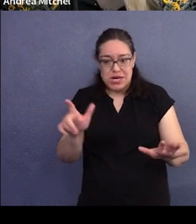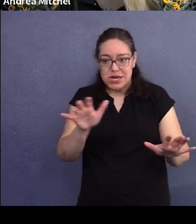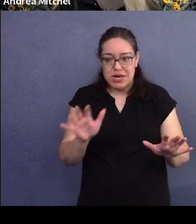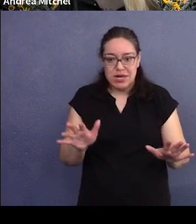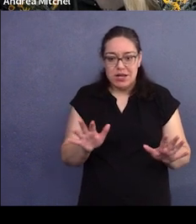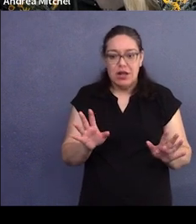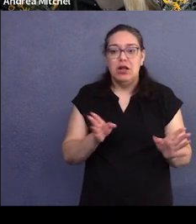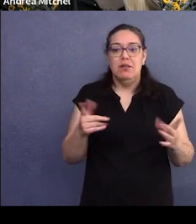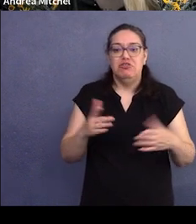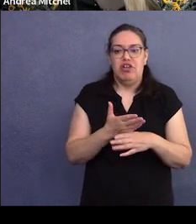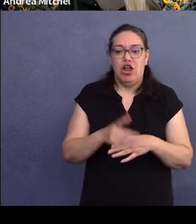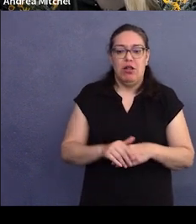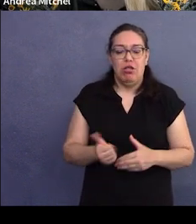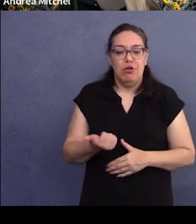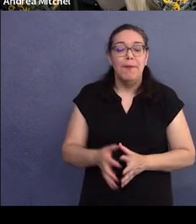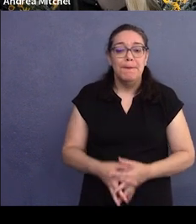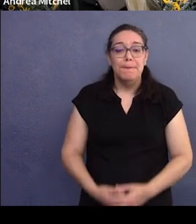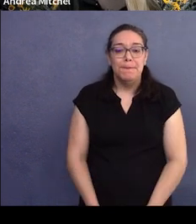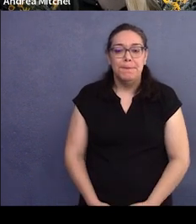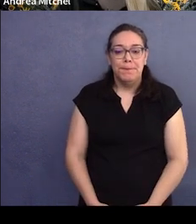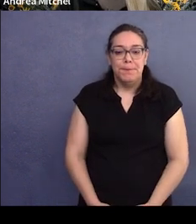ahead and share this.